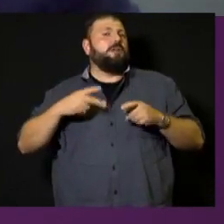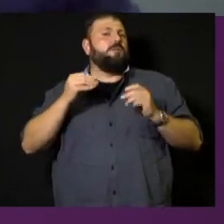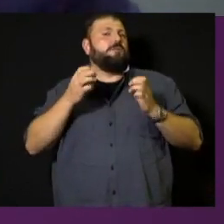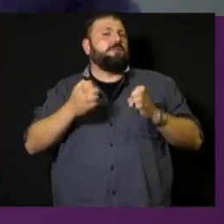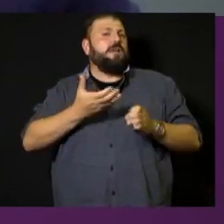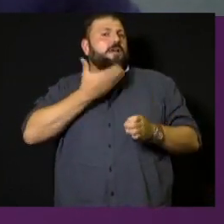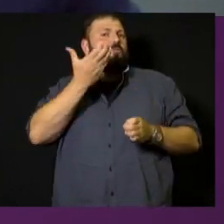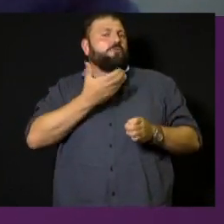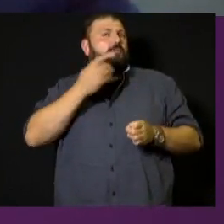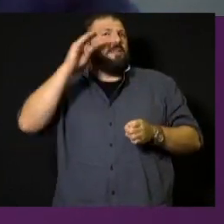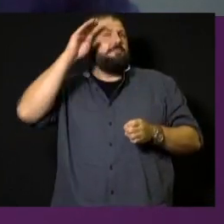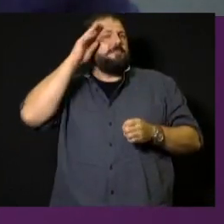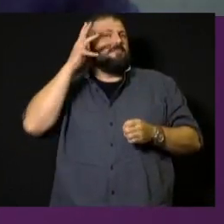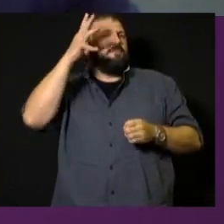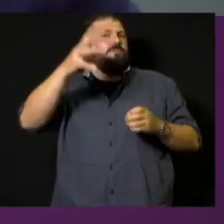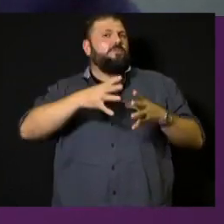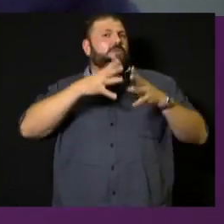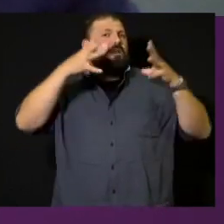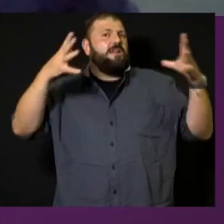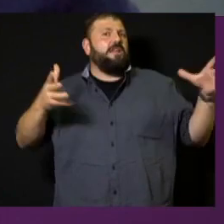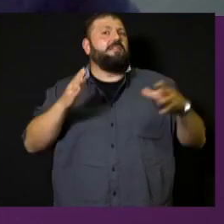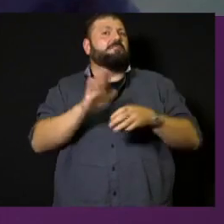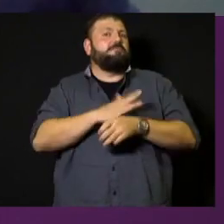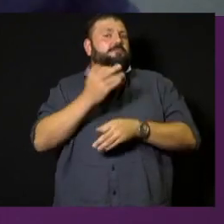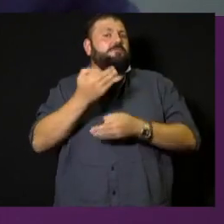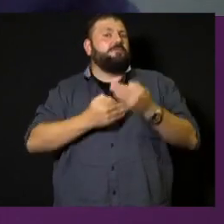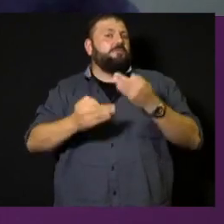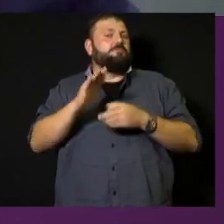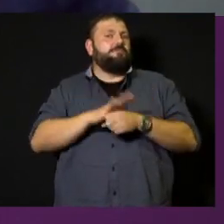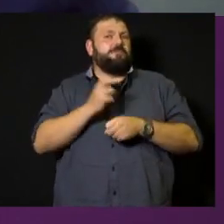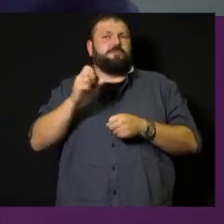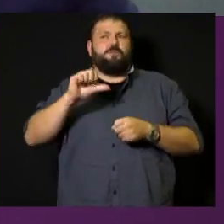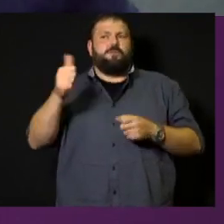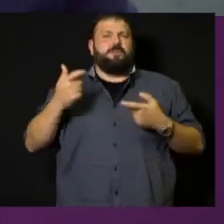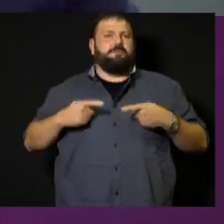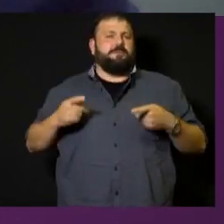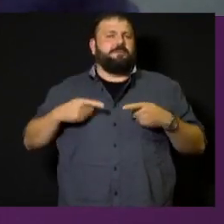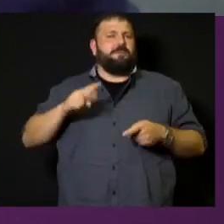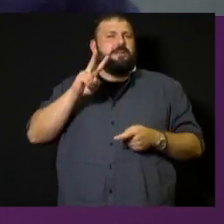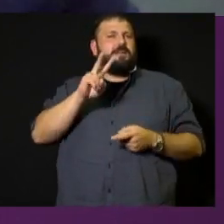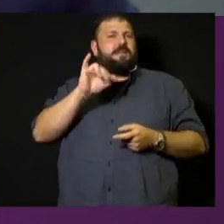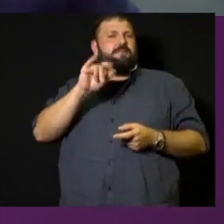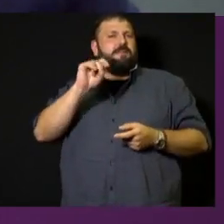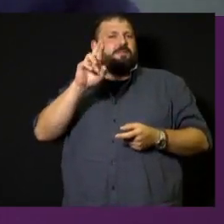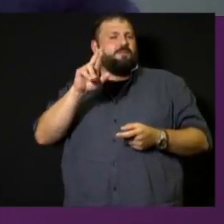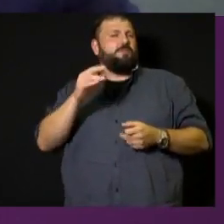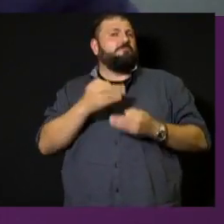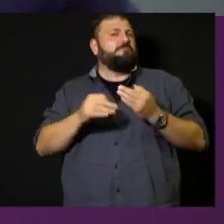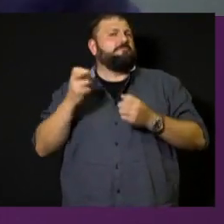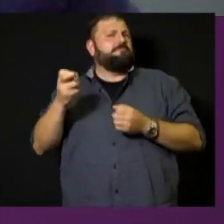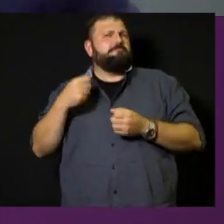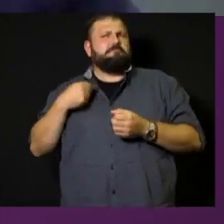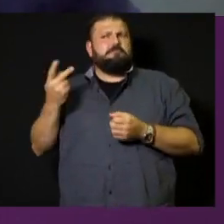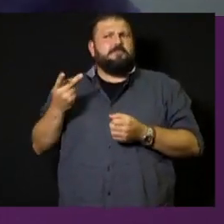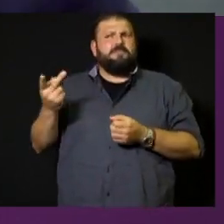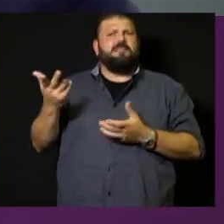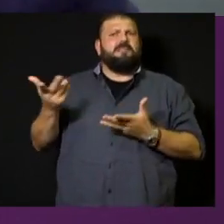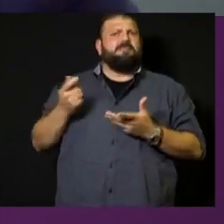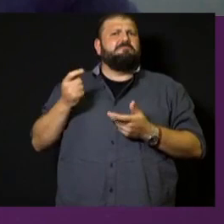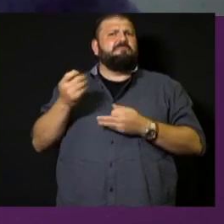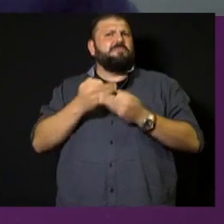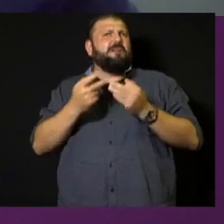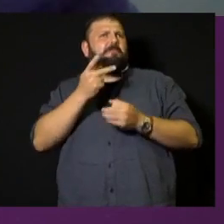is not aware of the changes. And one of my uncle,